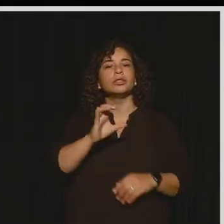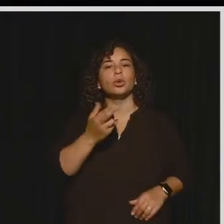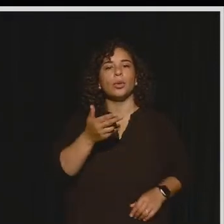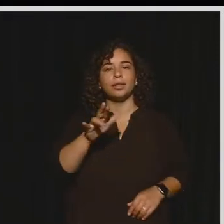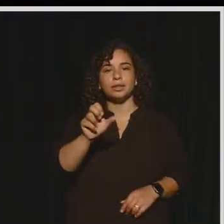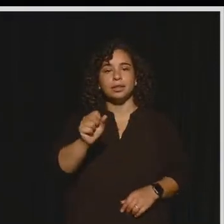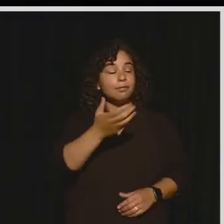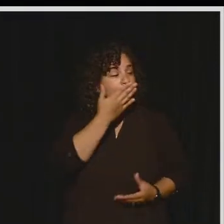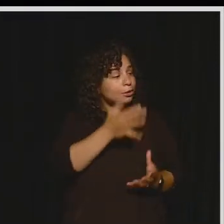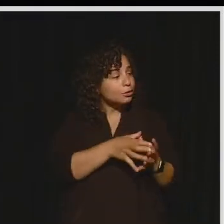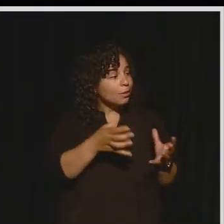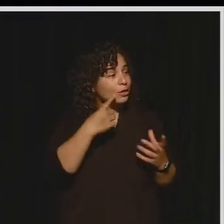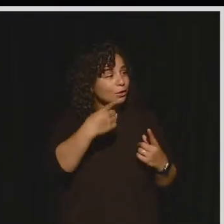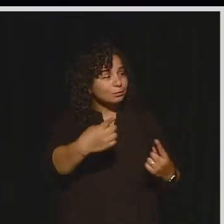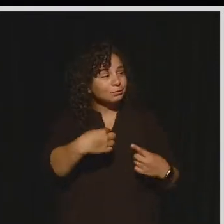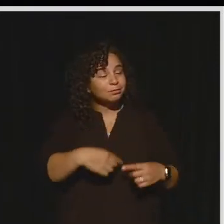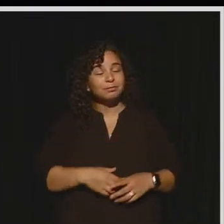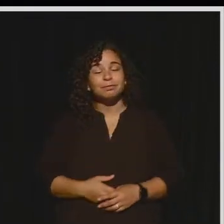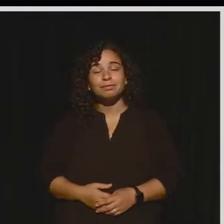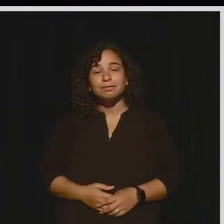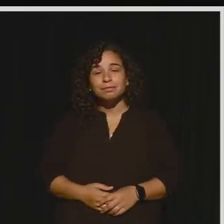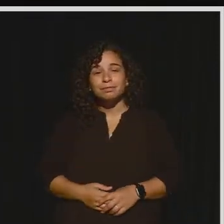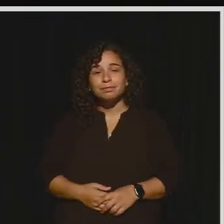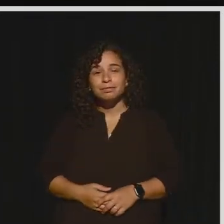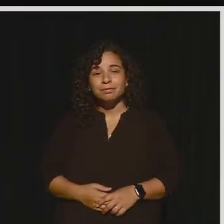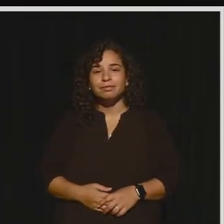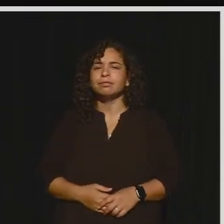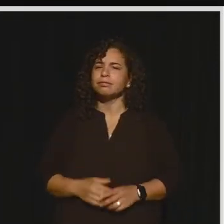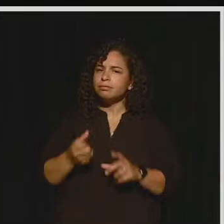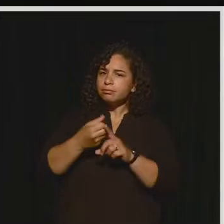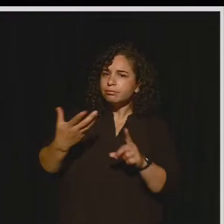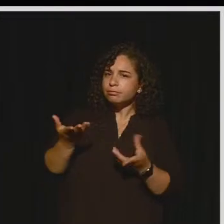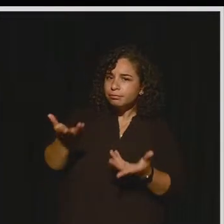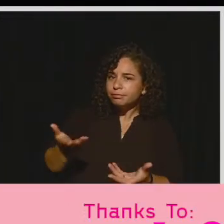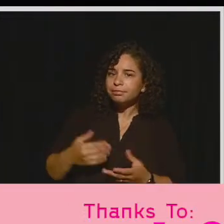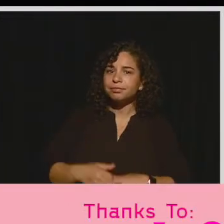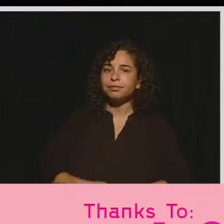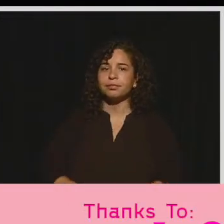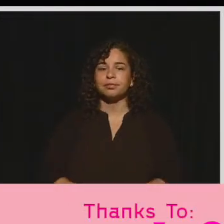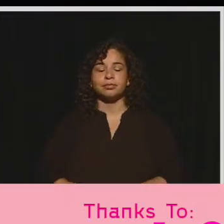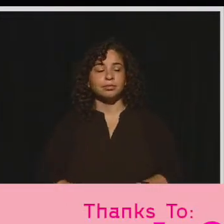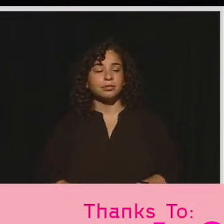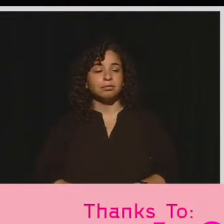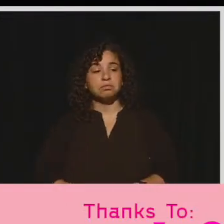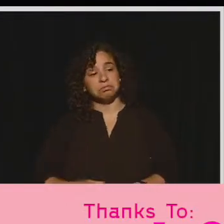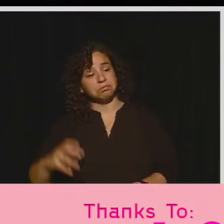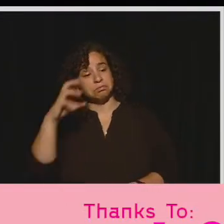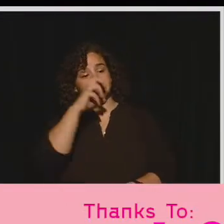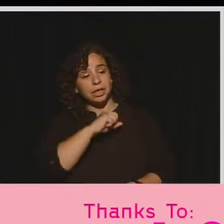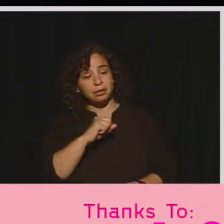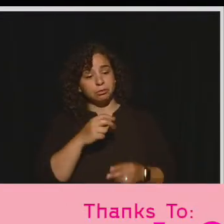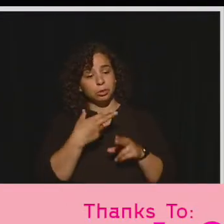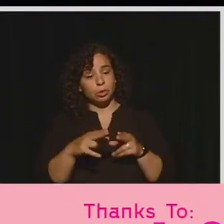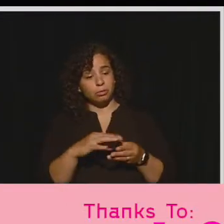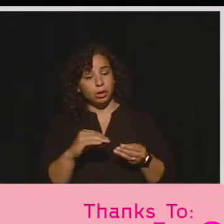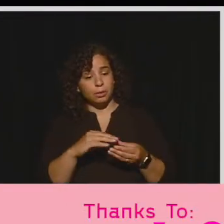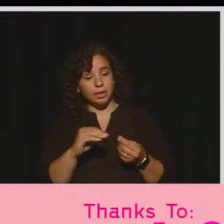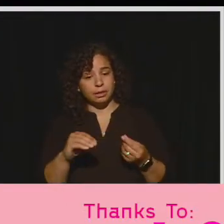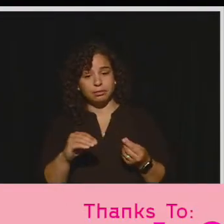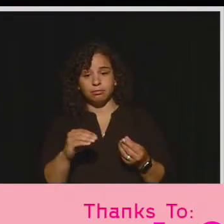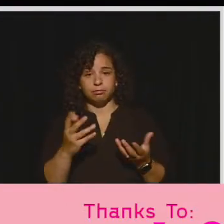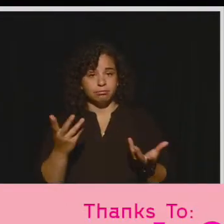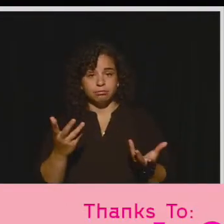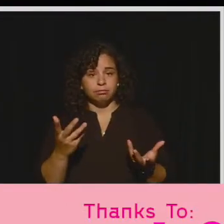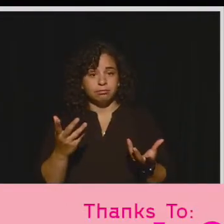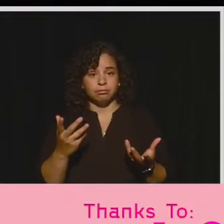much. It's been a pleasure. Tell us a little bit more about you. I guess just a little bit about like what